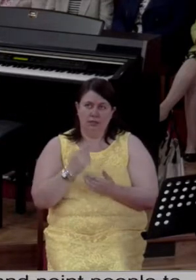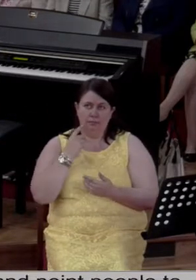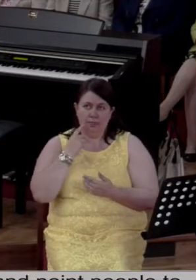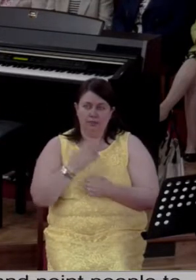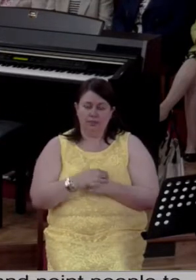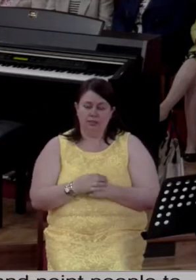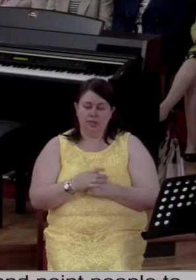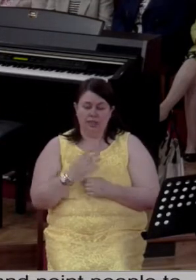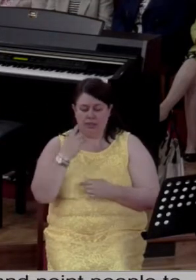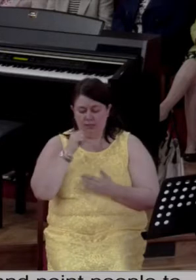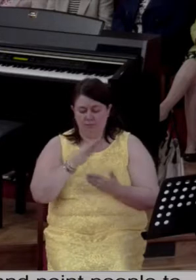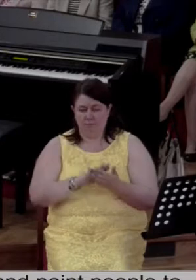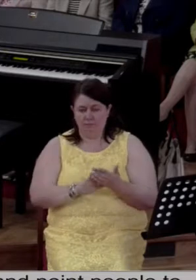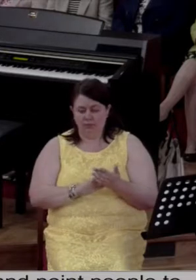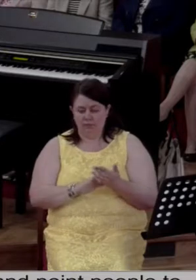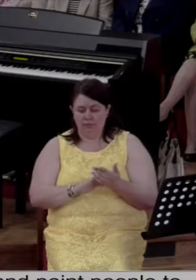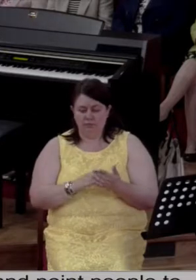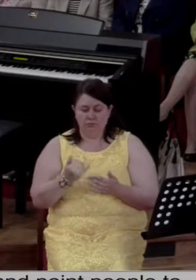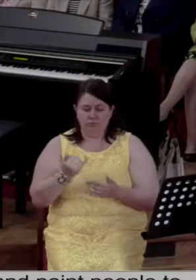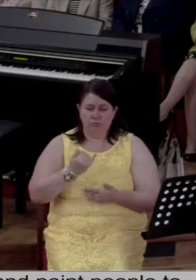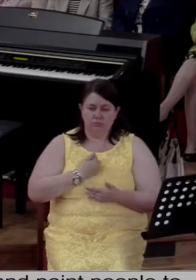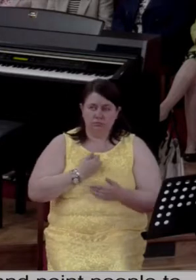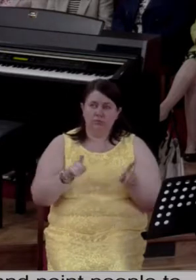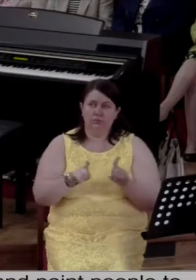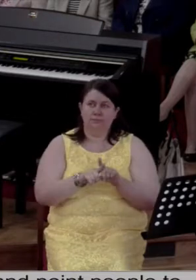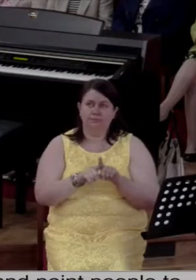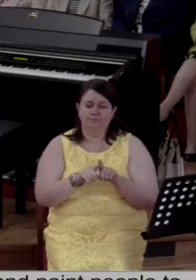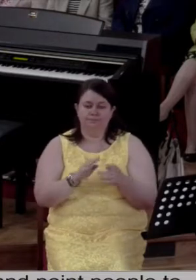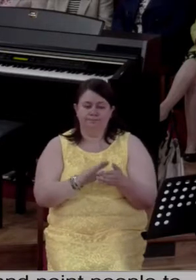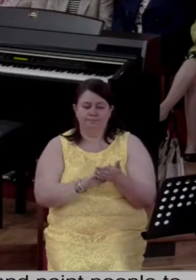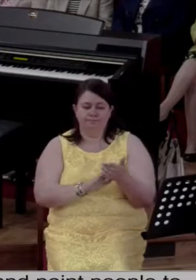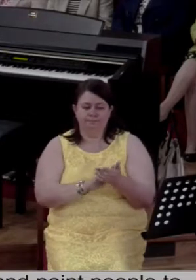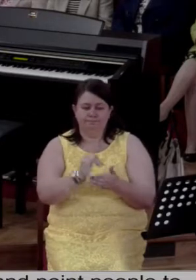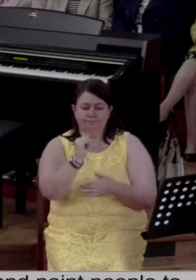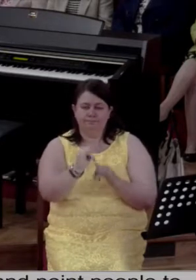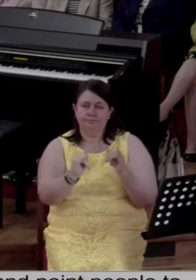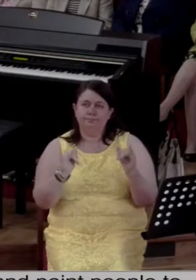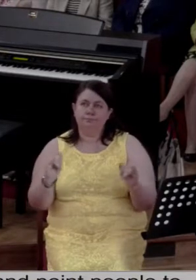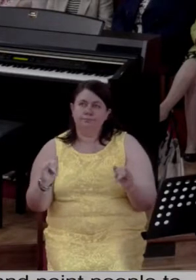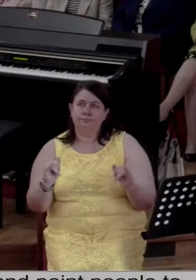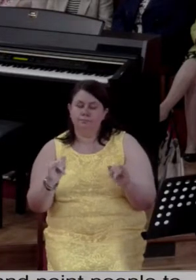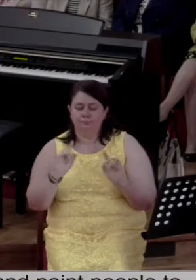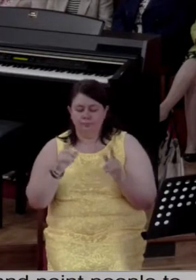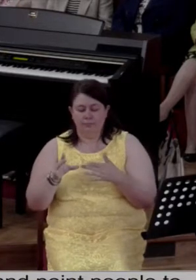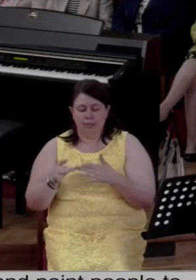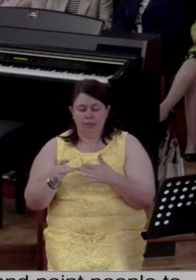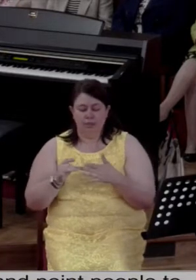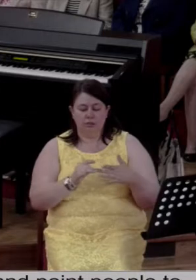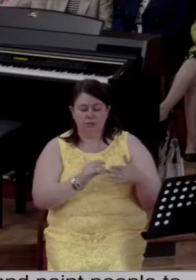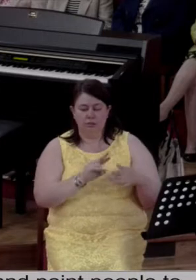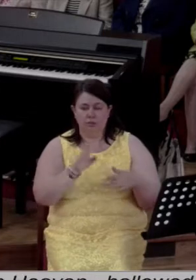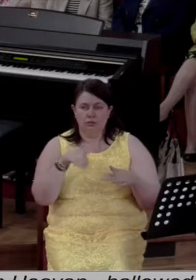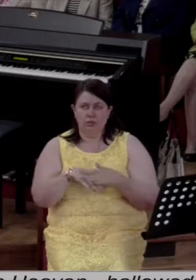our debts as we forgive our debtors. And lead us not into